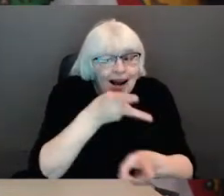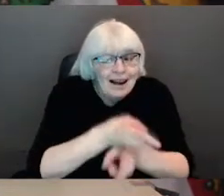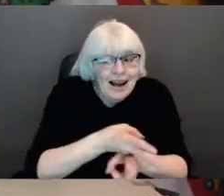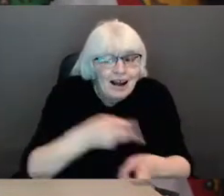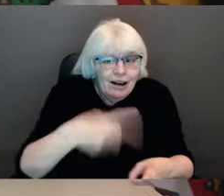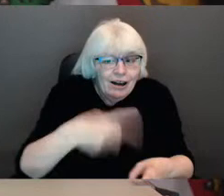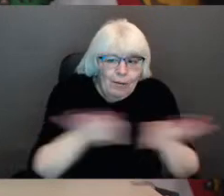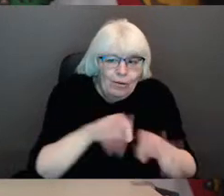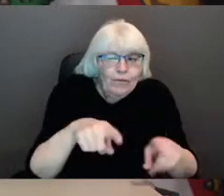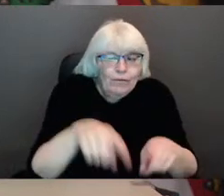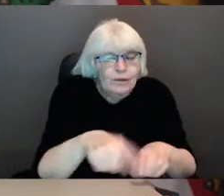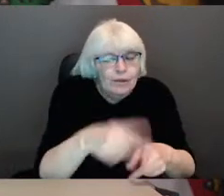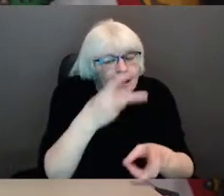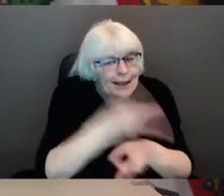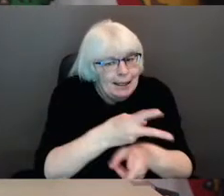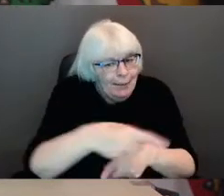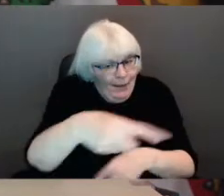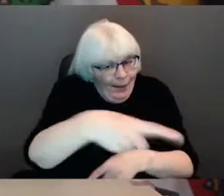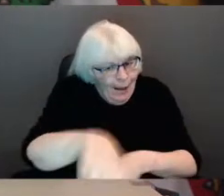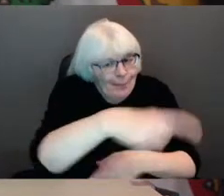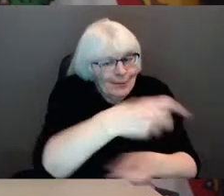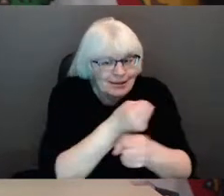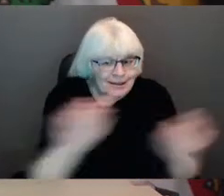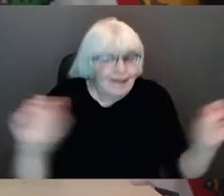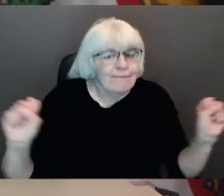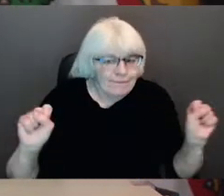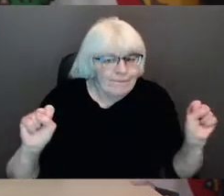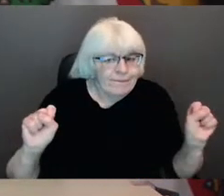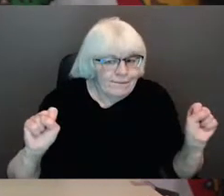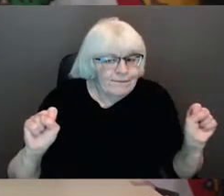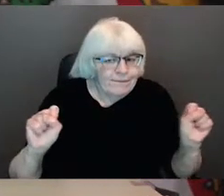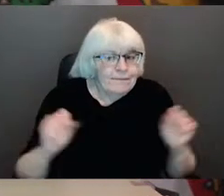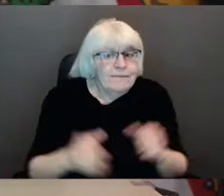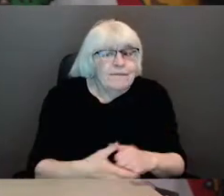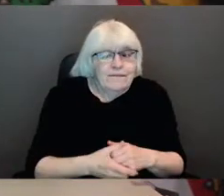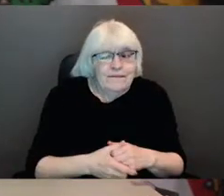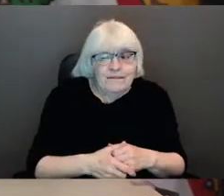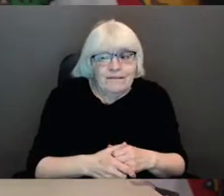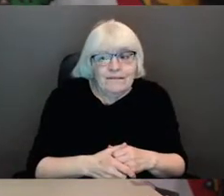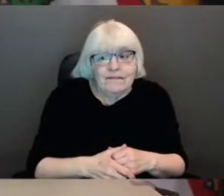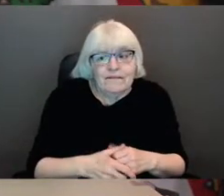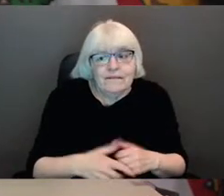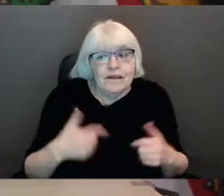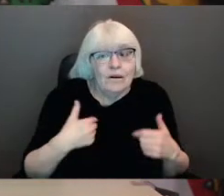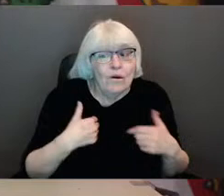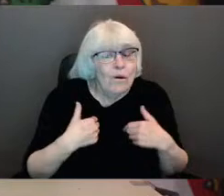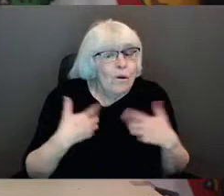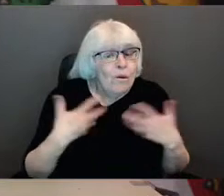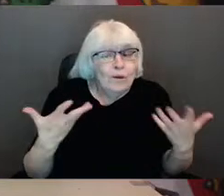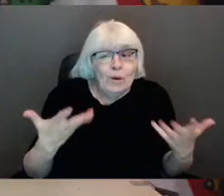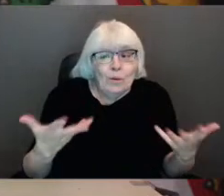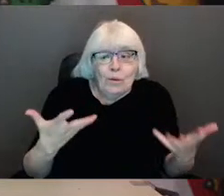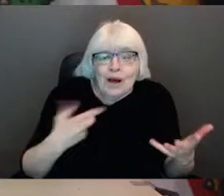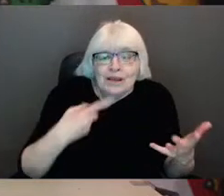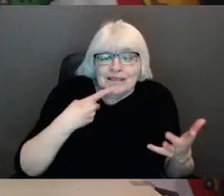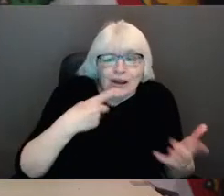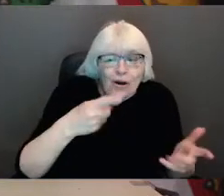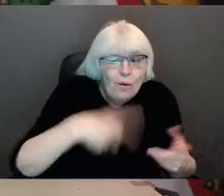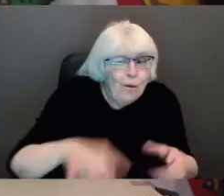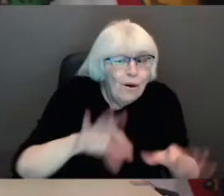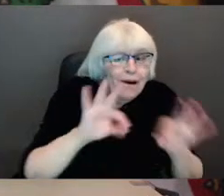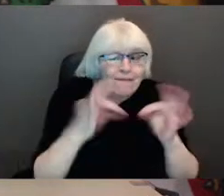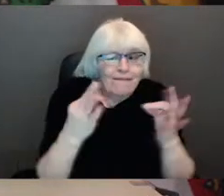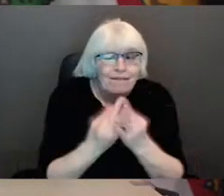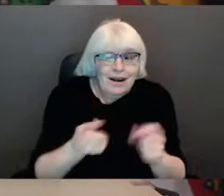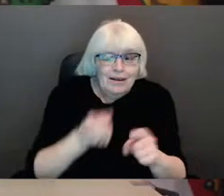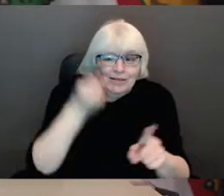COVID. And again, I want to say from the bottom of my heart to all of those and all of those families who are impacted by COVID in our